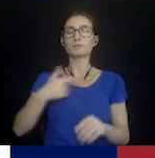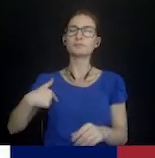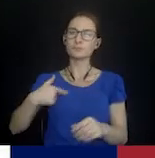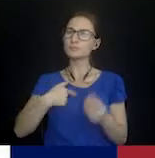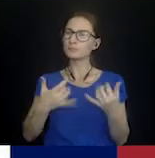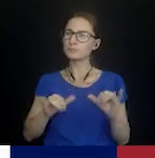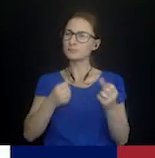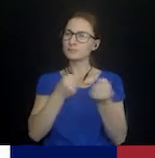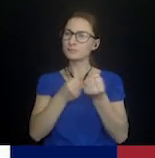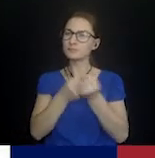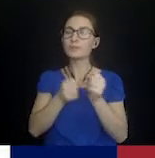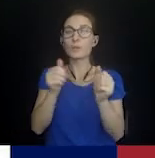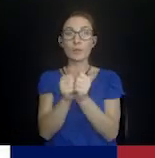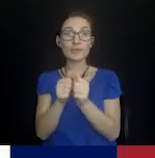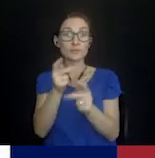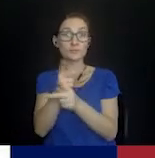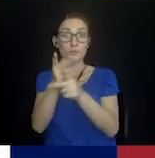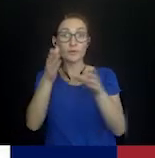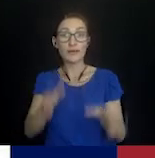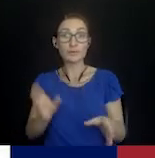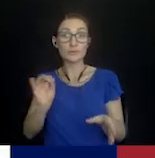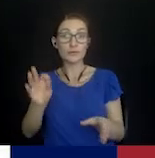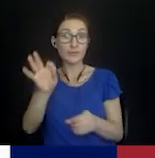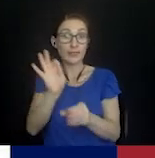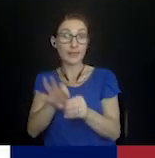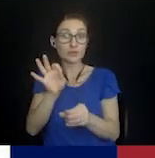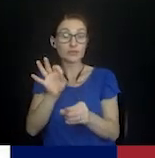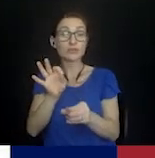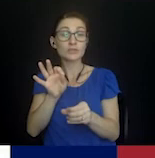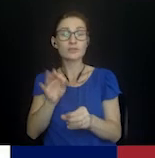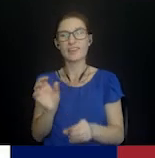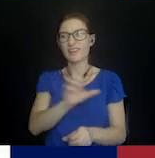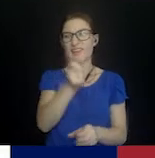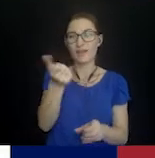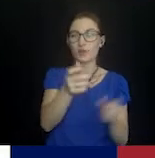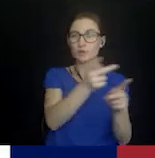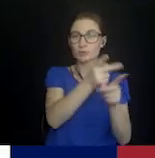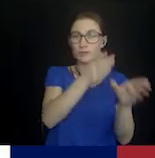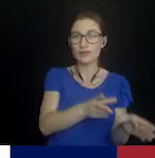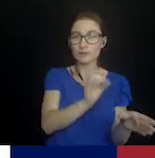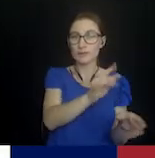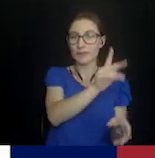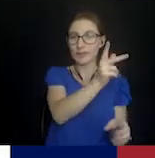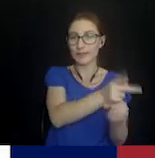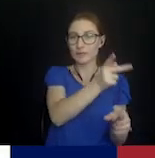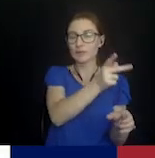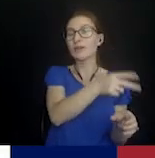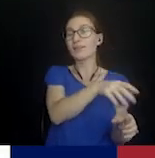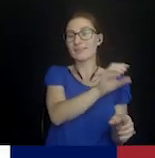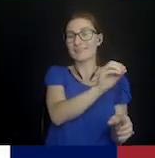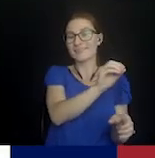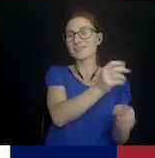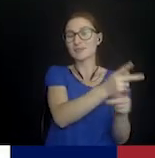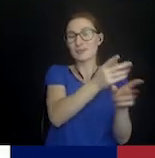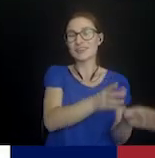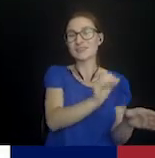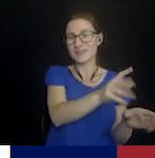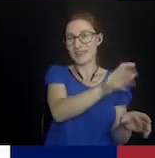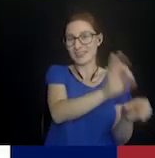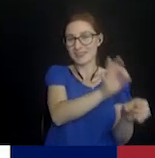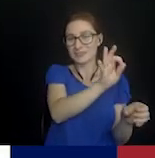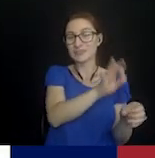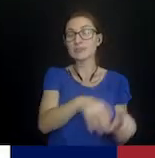we advocated with our supervisor election and other supervisors of election to advocate